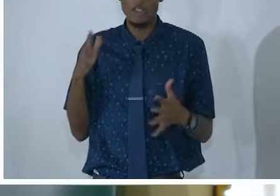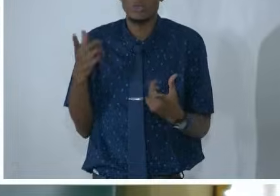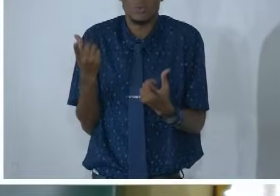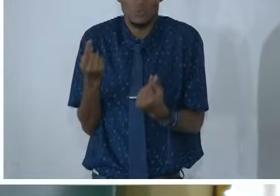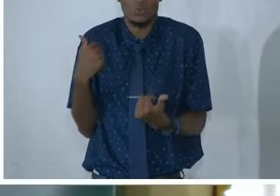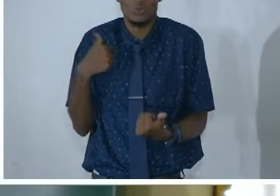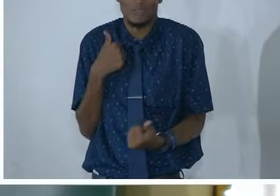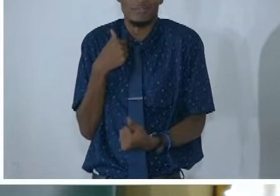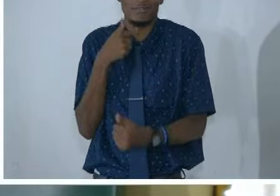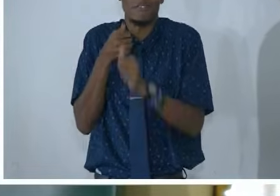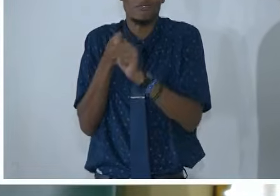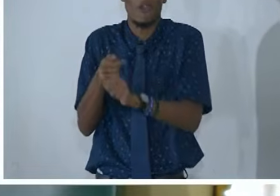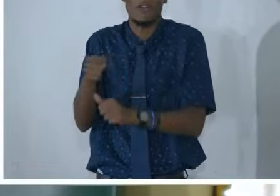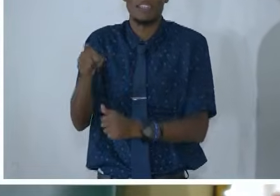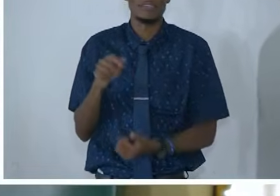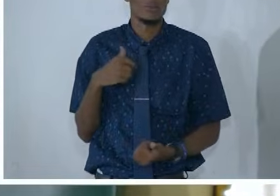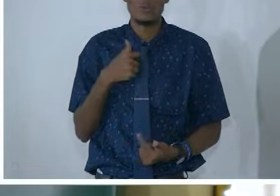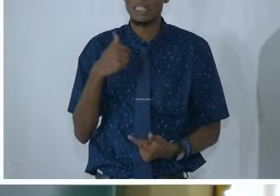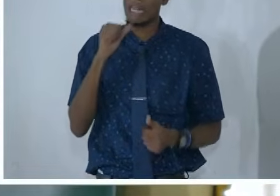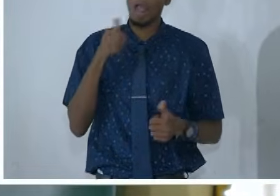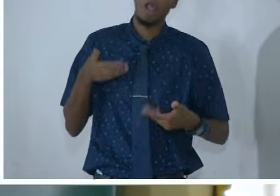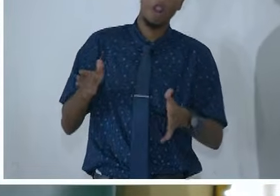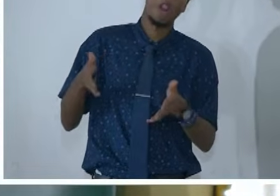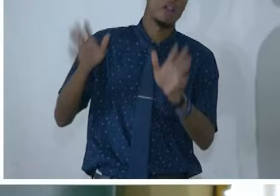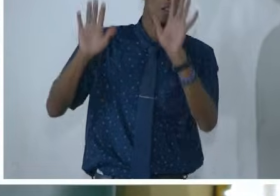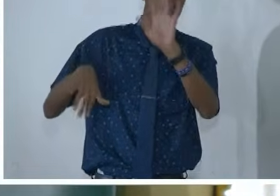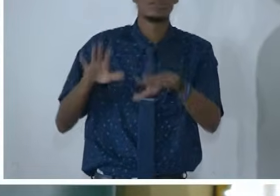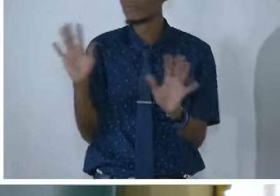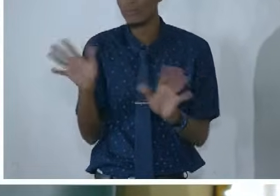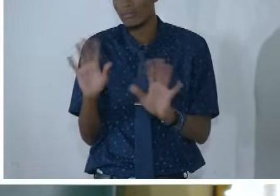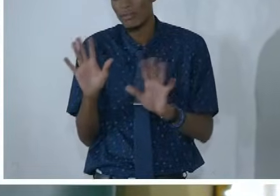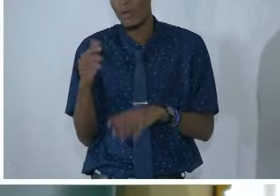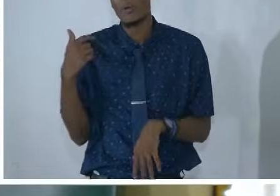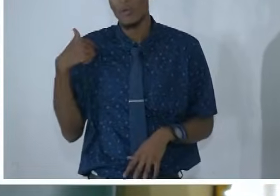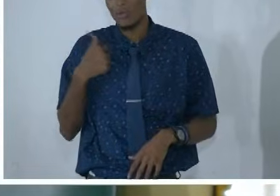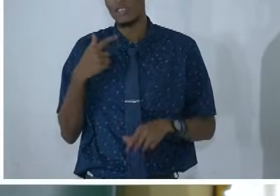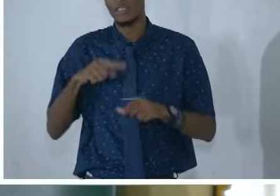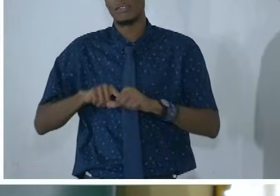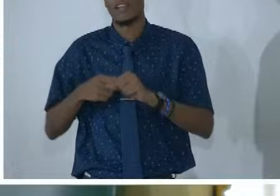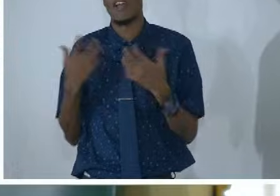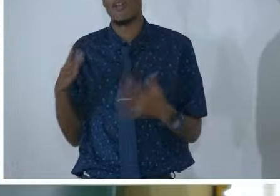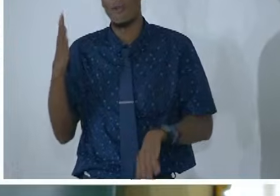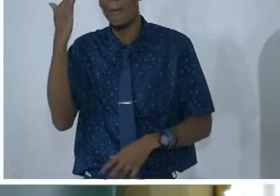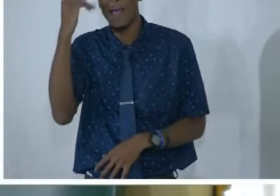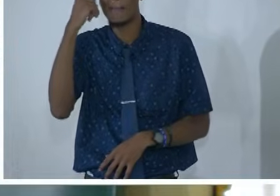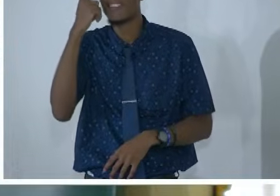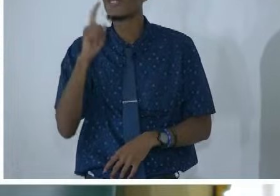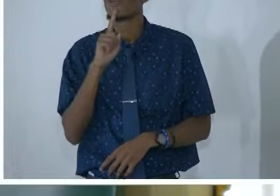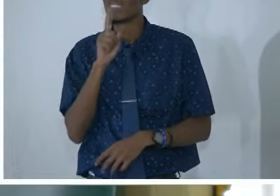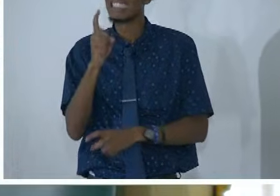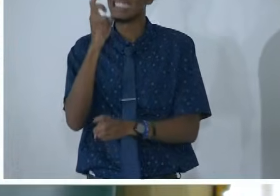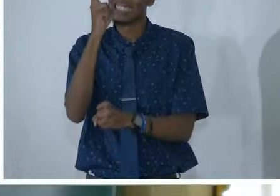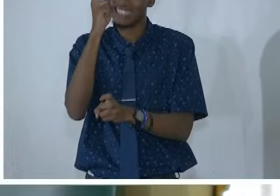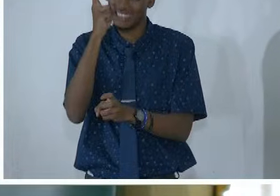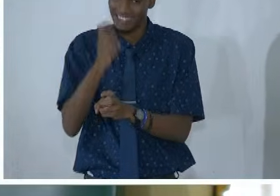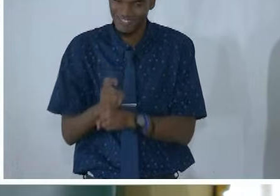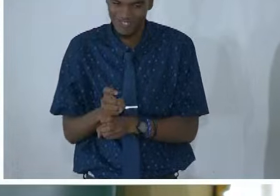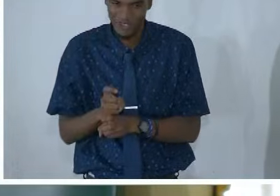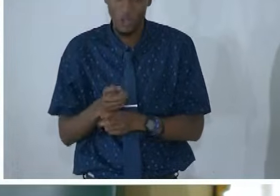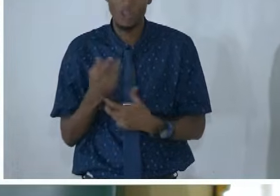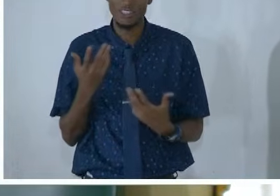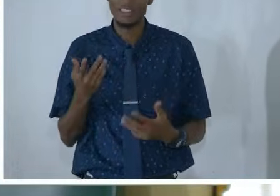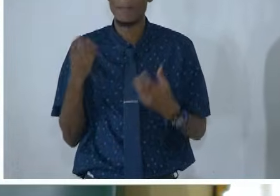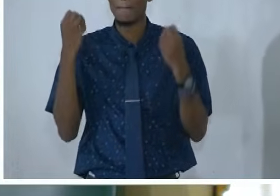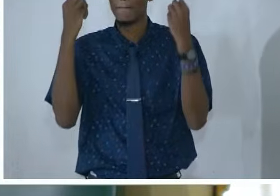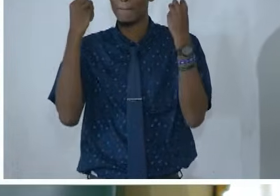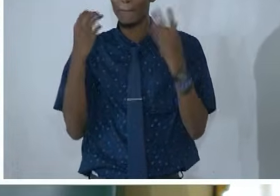zero tolerance from where I've started, right? Because it would be very difficult. A number of